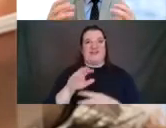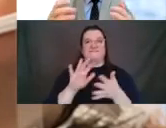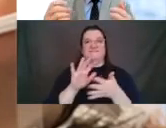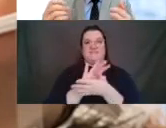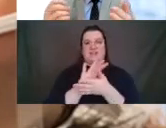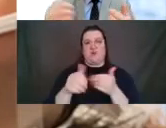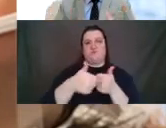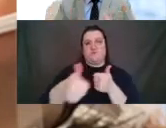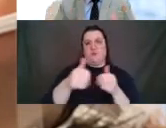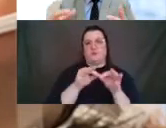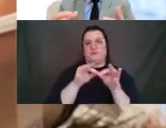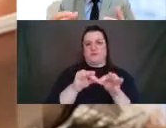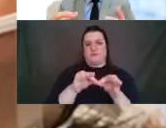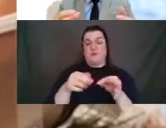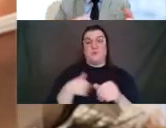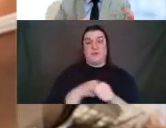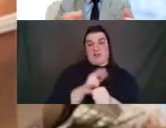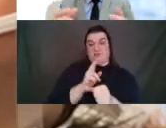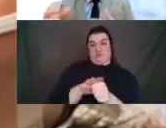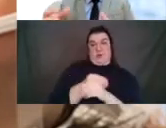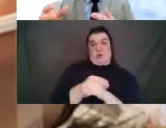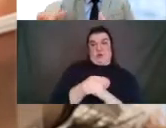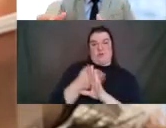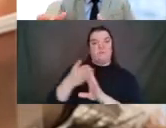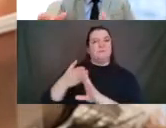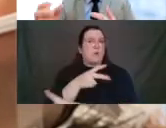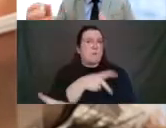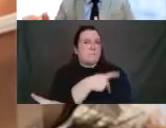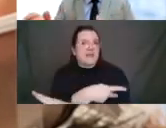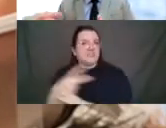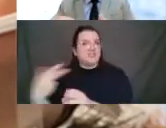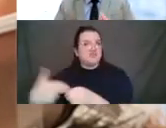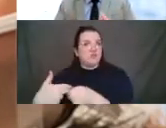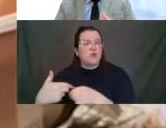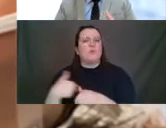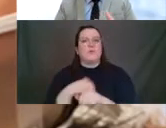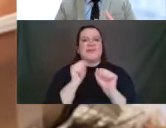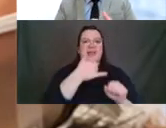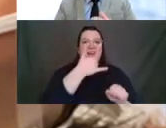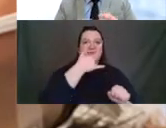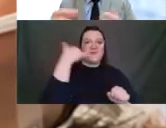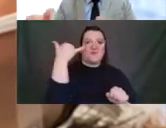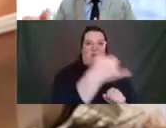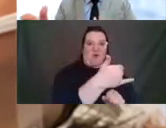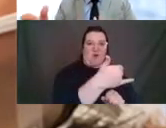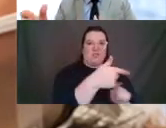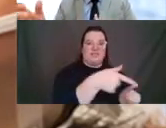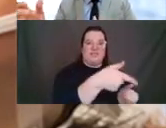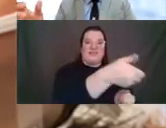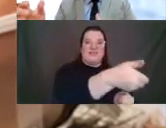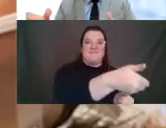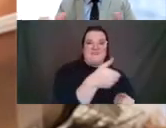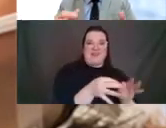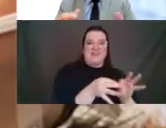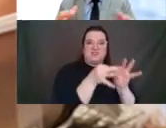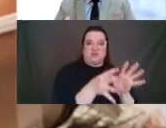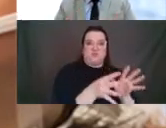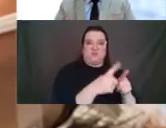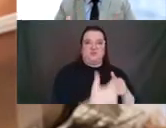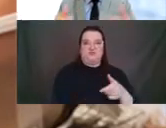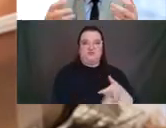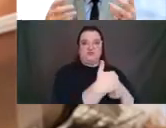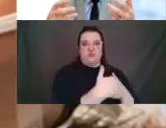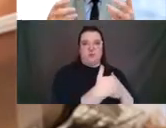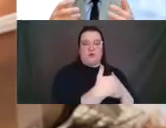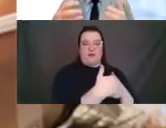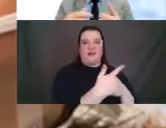before we have a patient join the call, we're actually to do a call out and invite to an interpreter to be able to join the session. Then